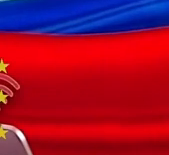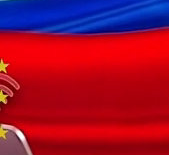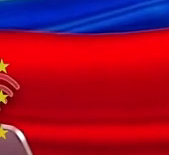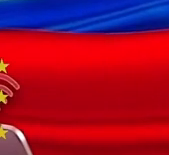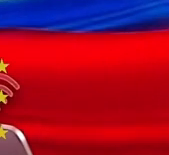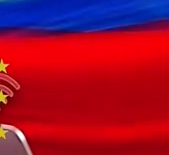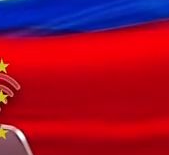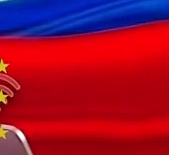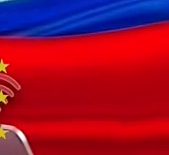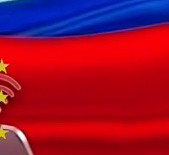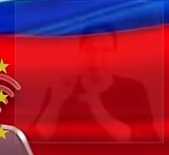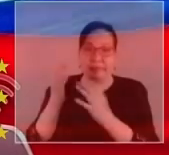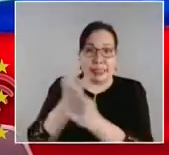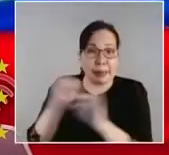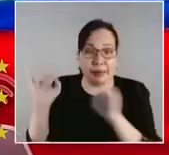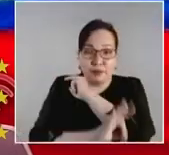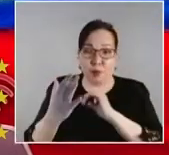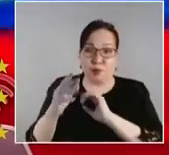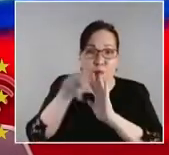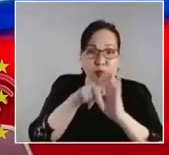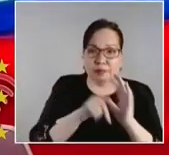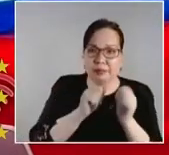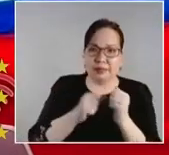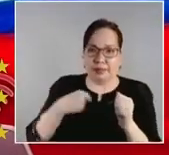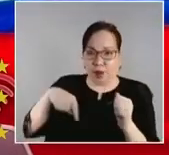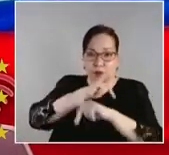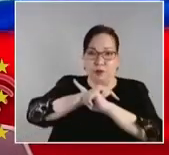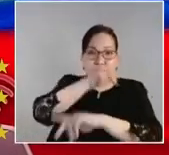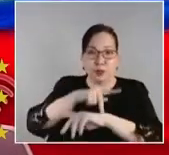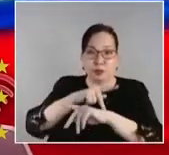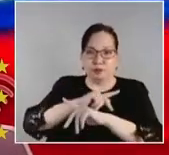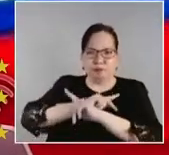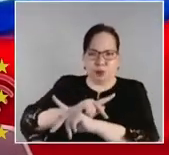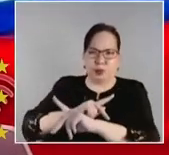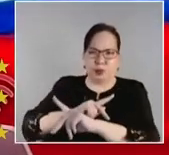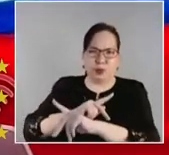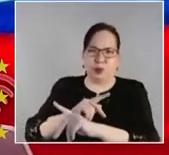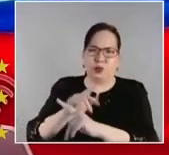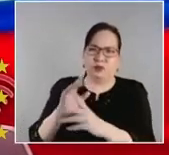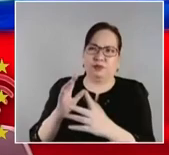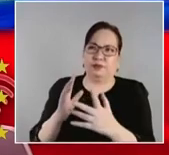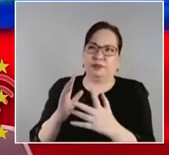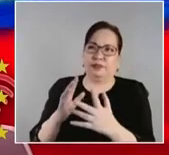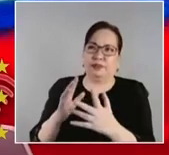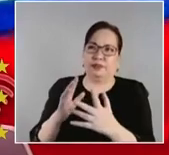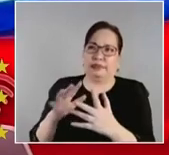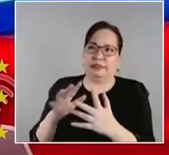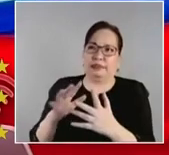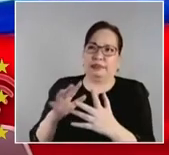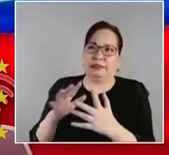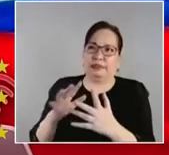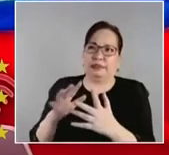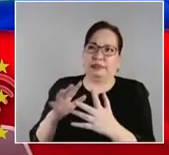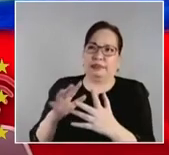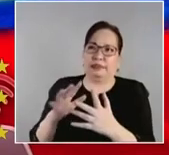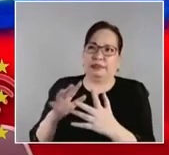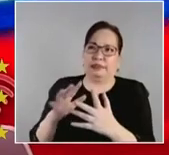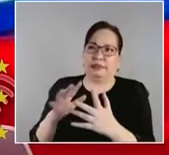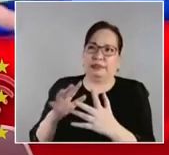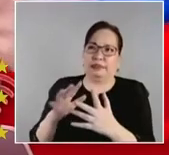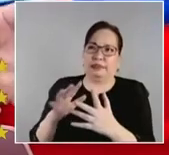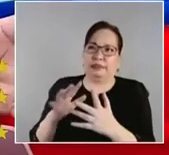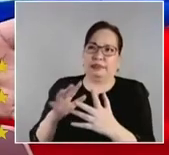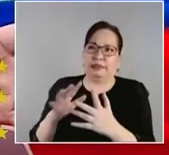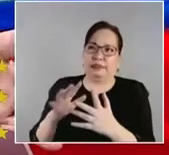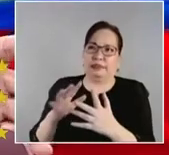will make use of nuclear weapons? Independent foreign policy po. Kasi malayo po tayo sa